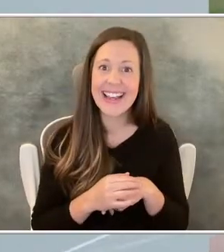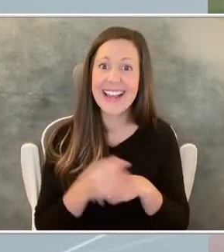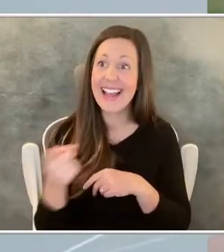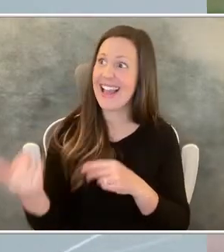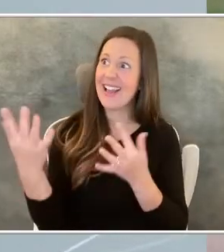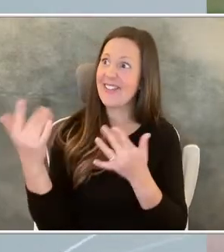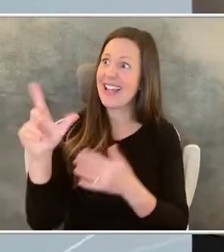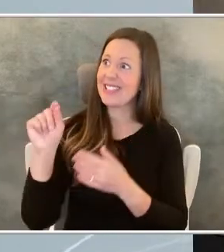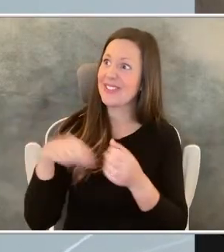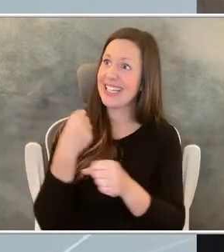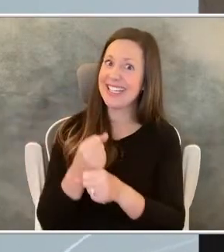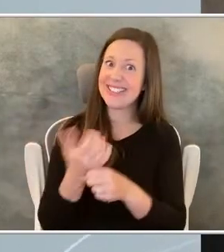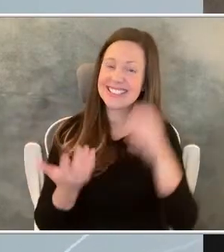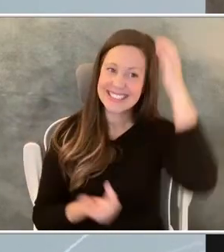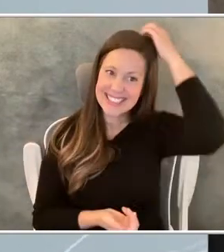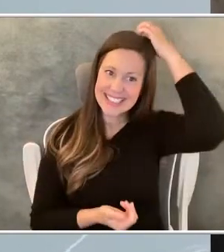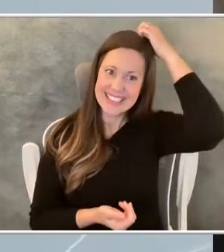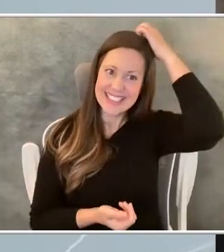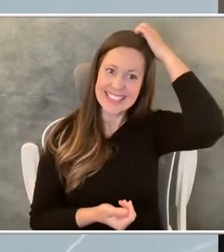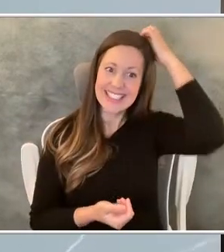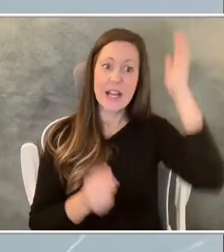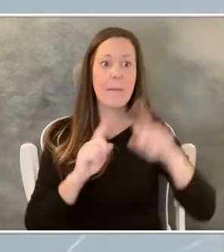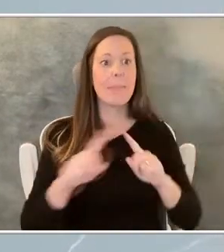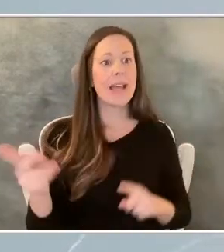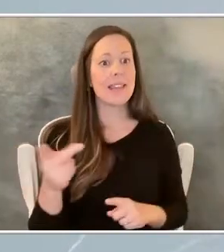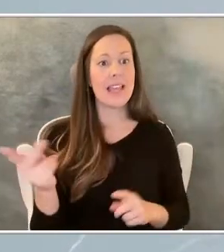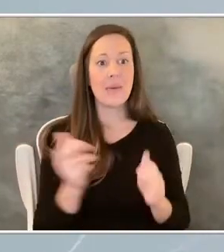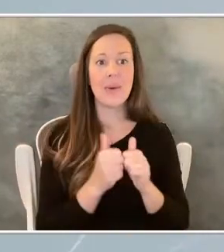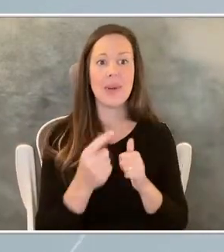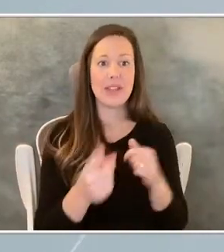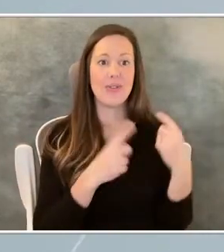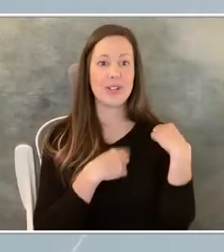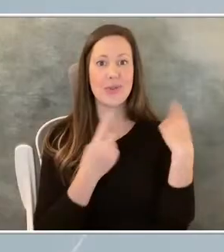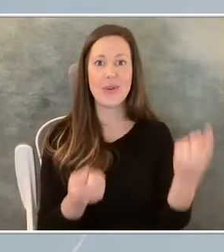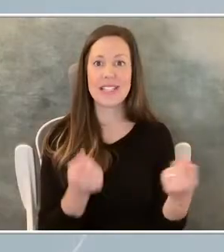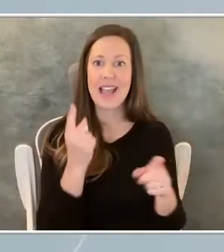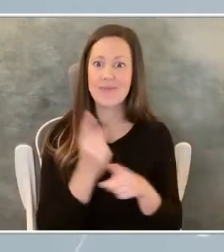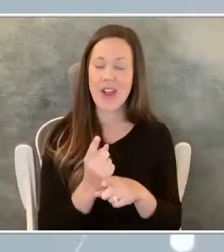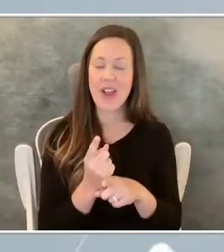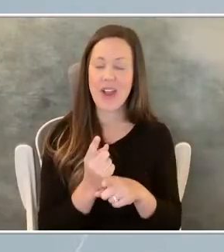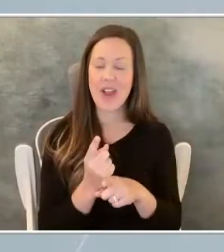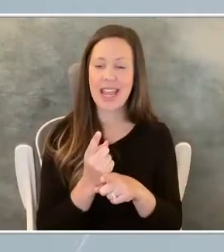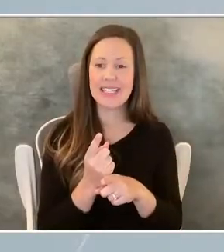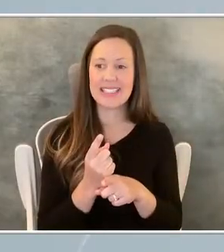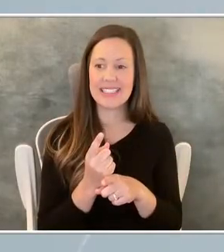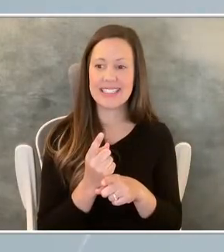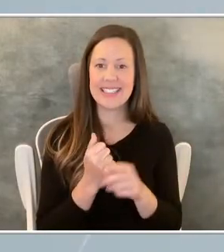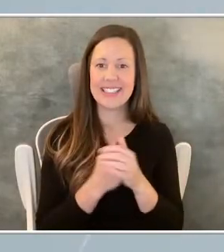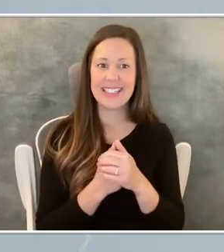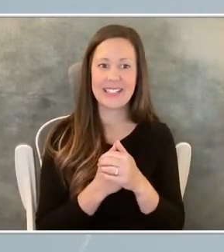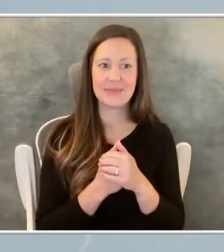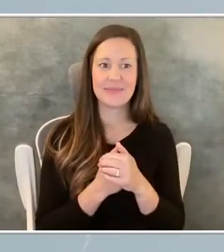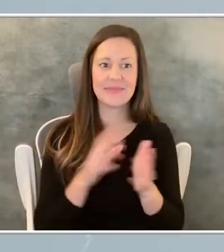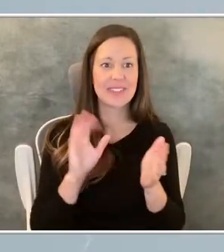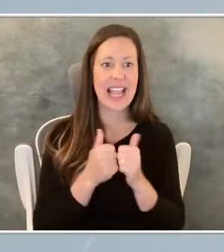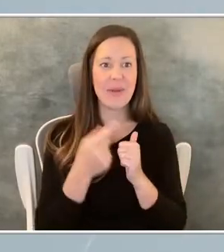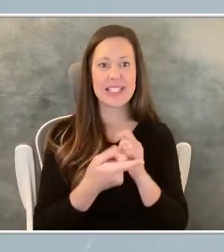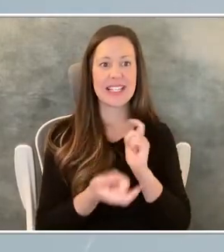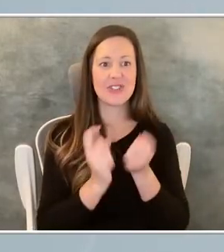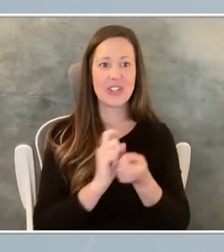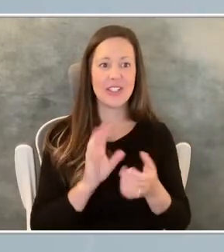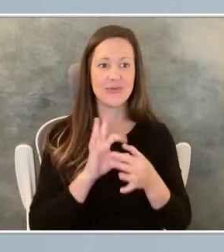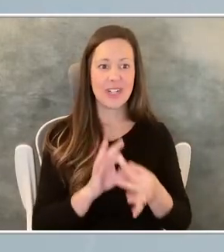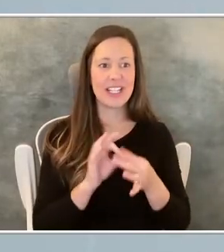fair. But they were by your side this whole time. Yes. How did that? How has this just changed your relationship with these